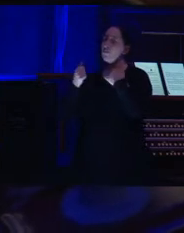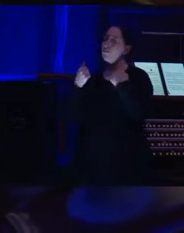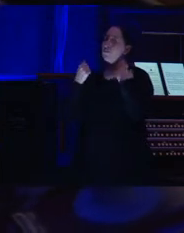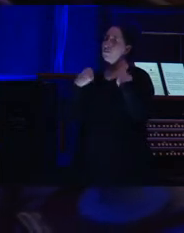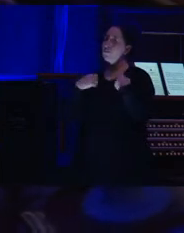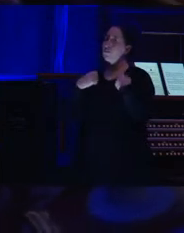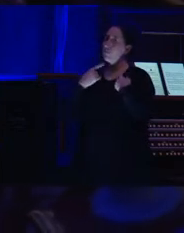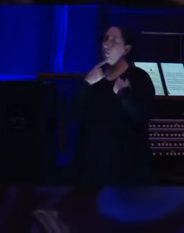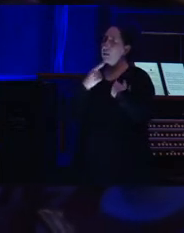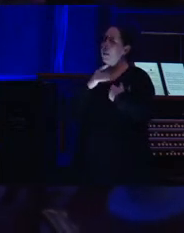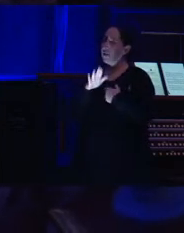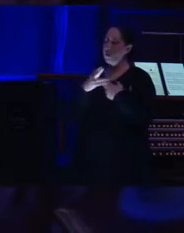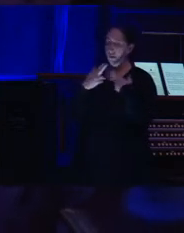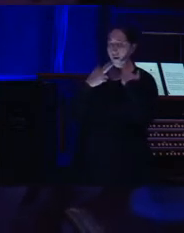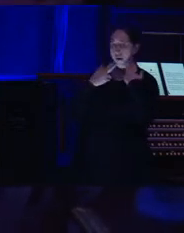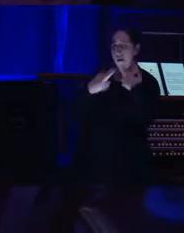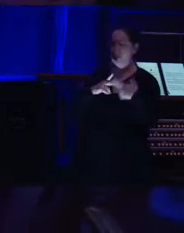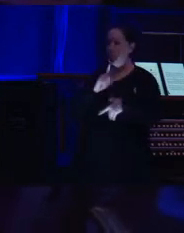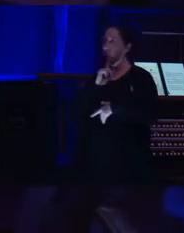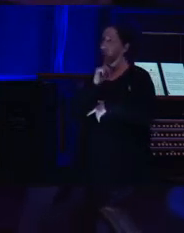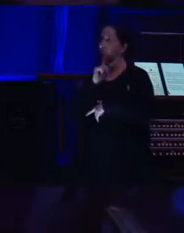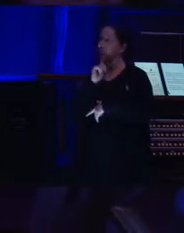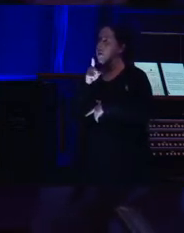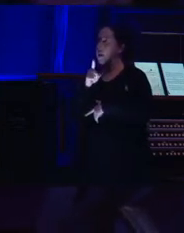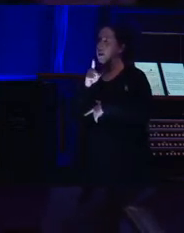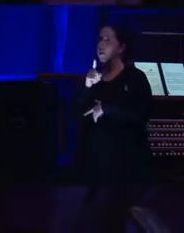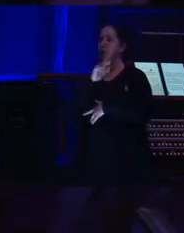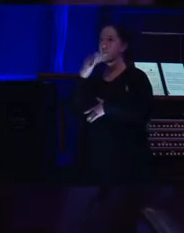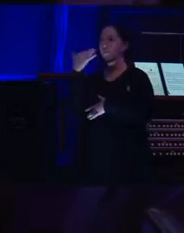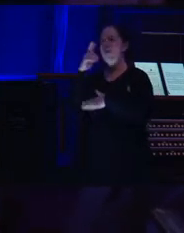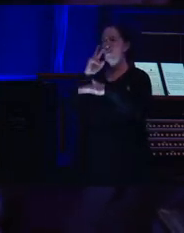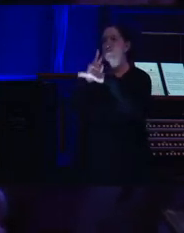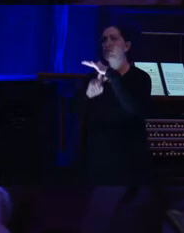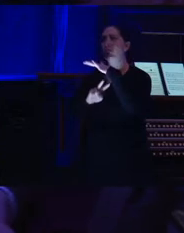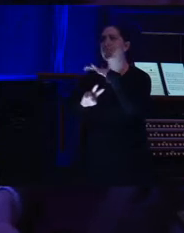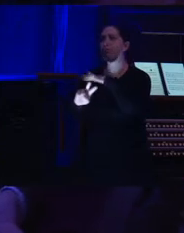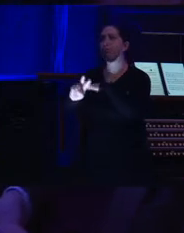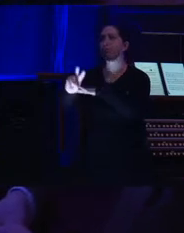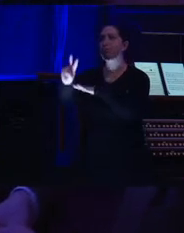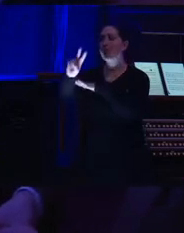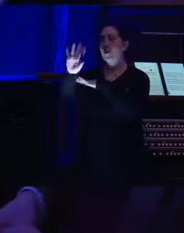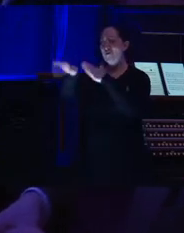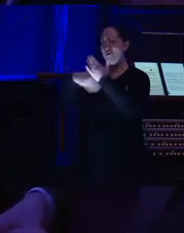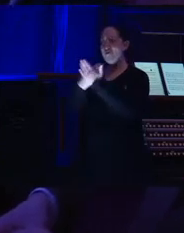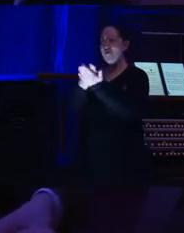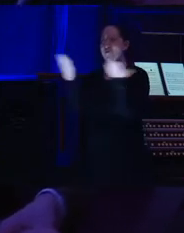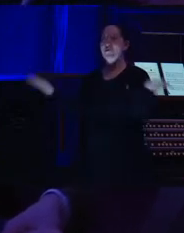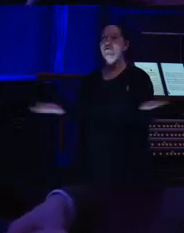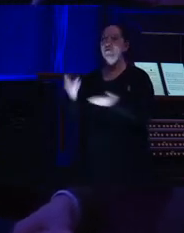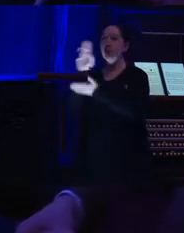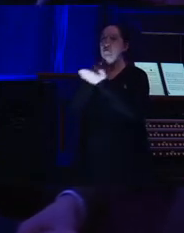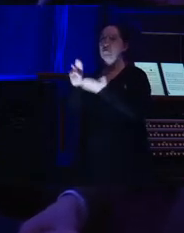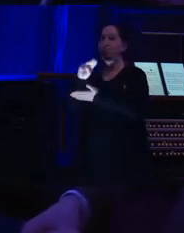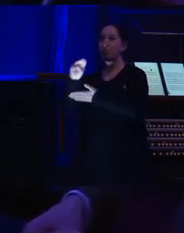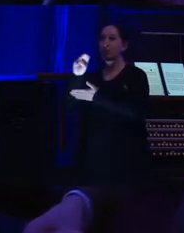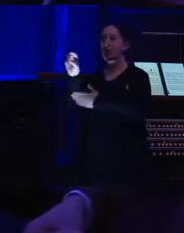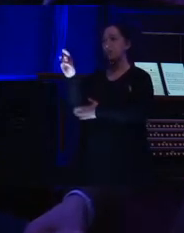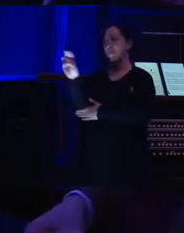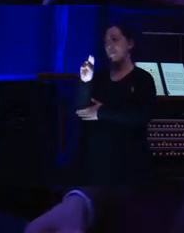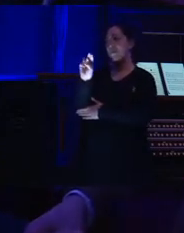his humble authenticity foreshadowed his ultimate arrival here in the Midwest.